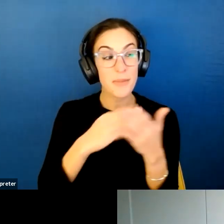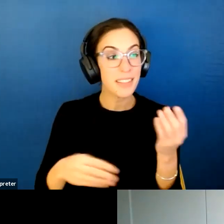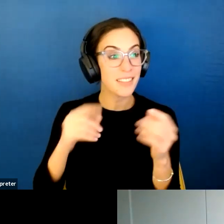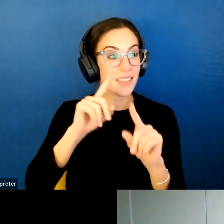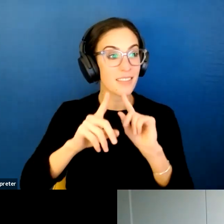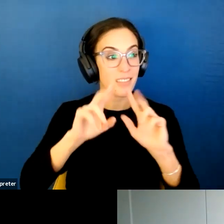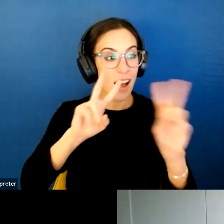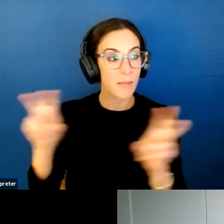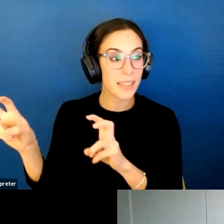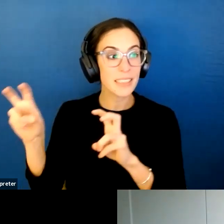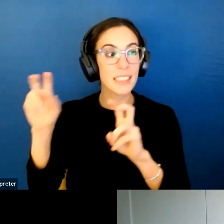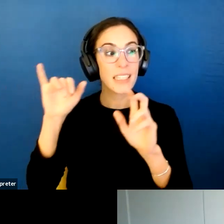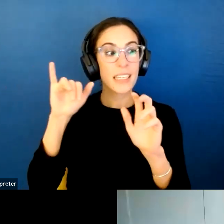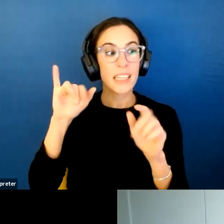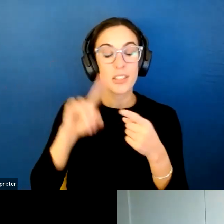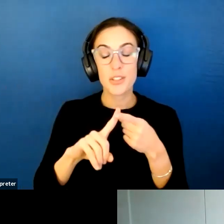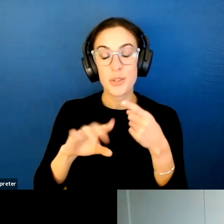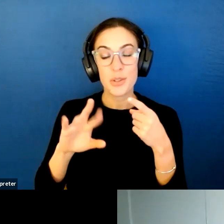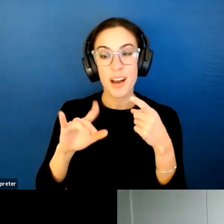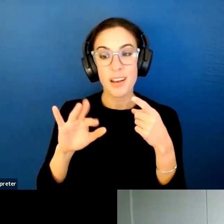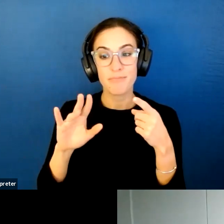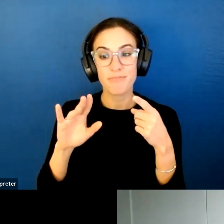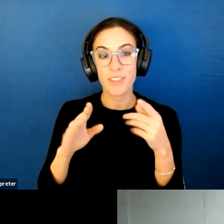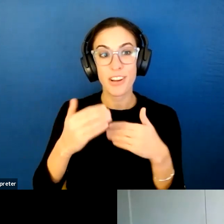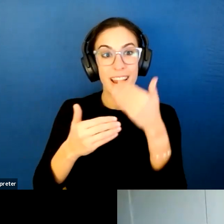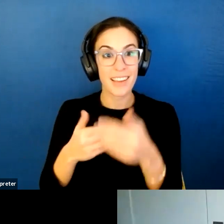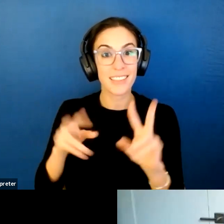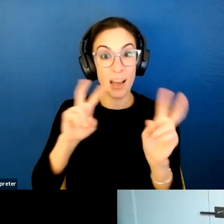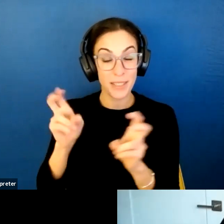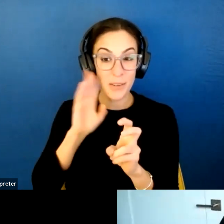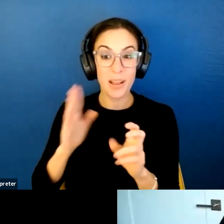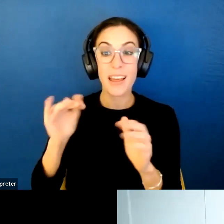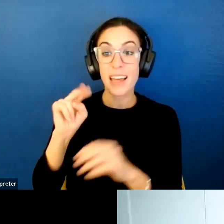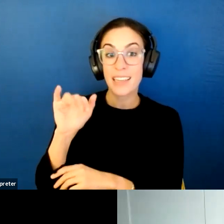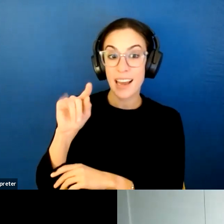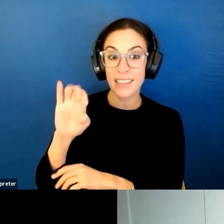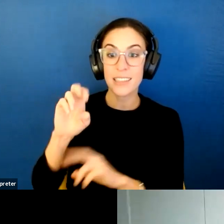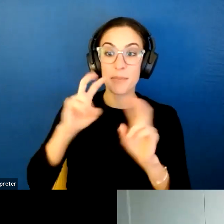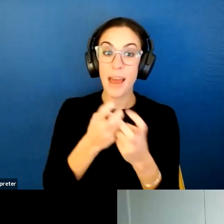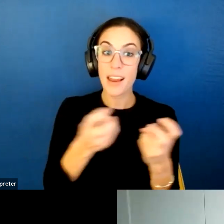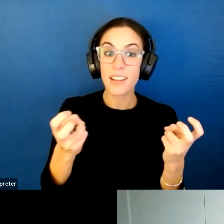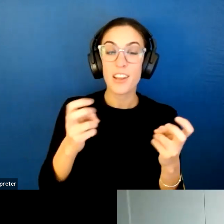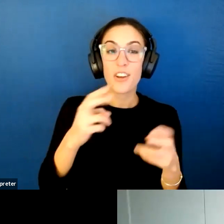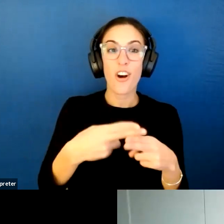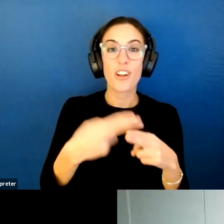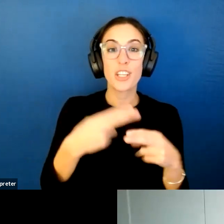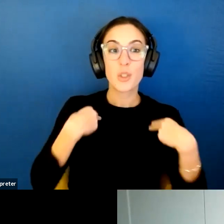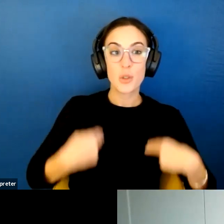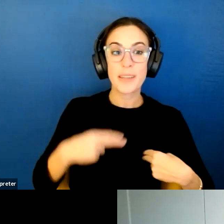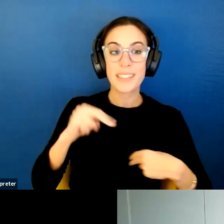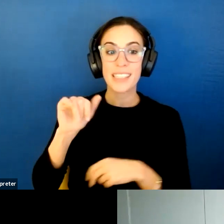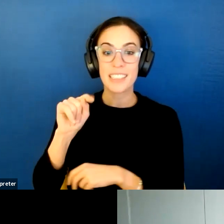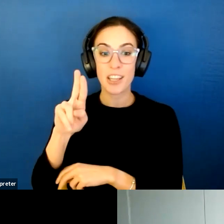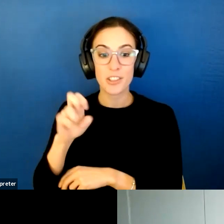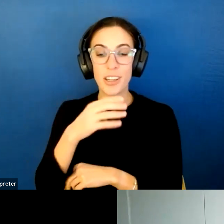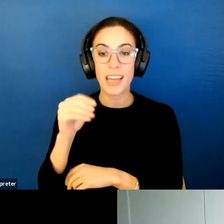And again, I'm going to turn that back to Natalie Koeffler. Panel is entitled Humans, Nature, and Eugenics. So we've got a thread